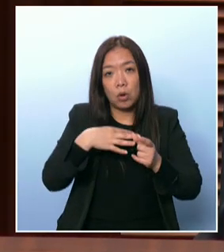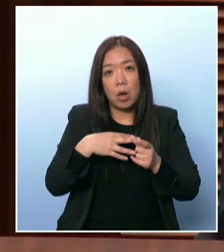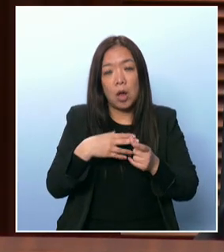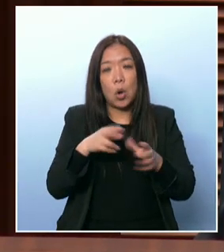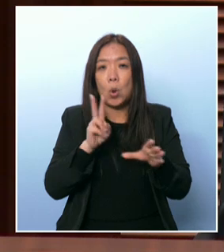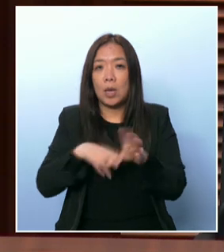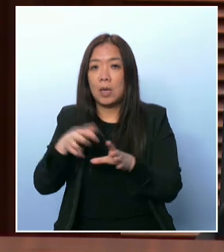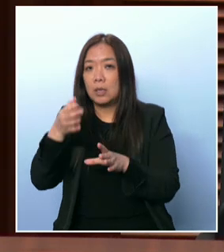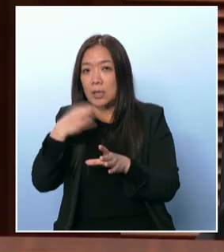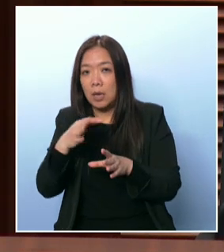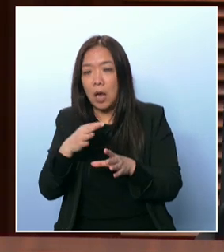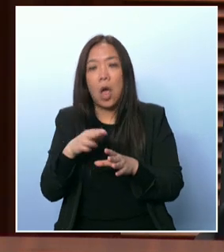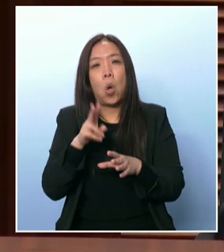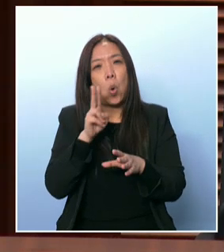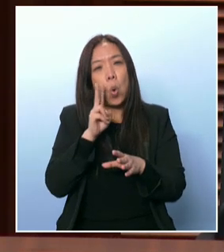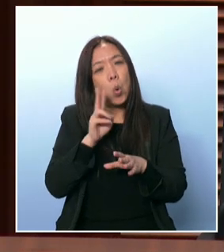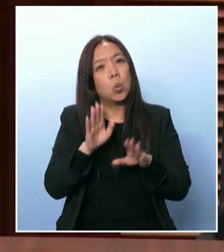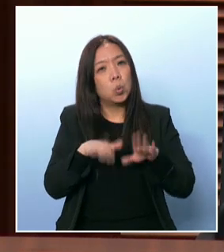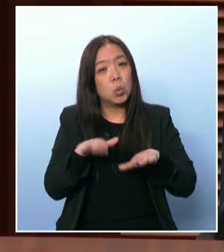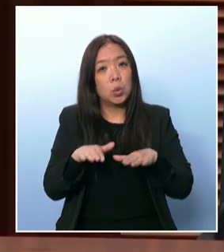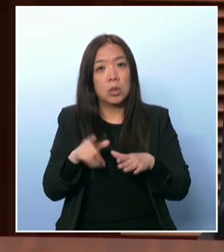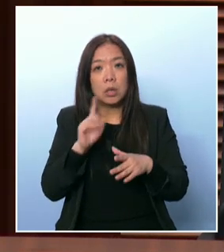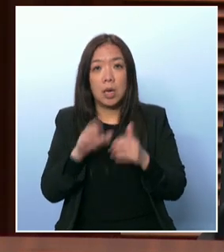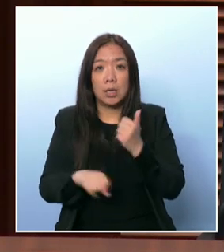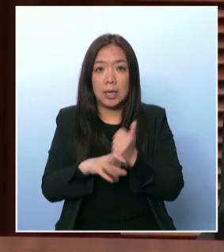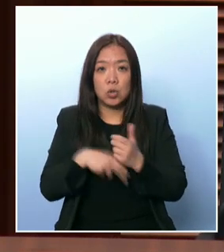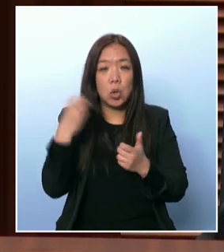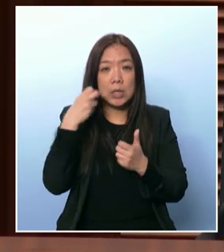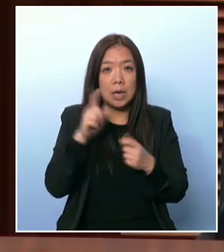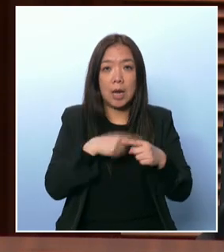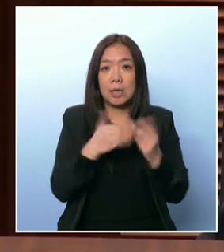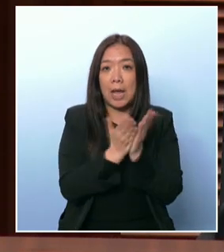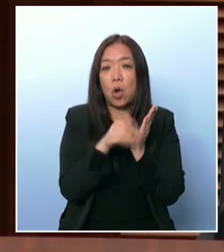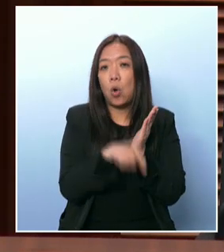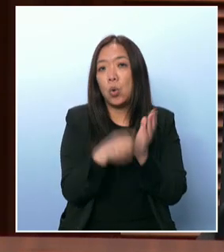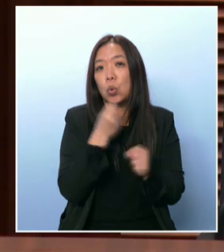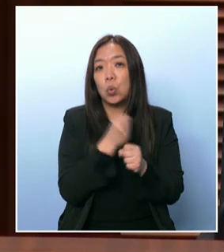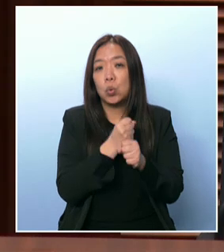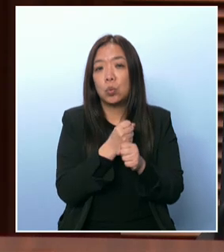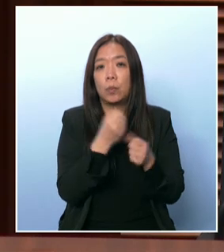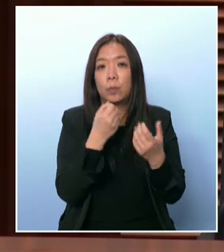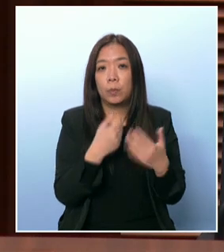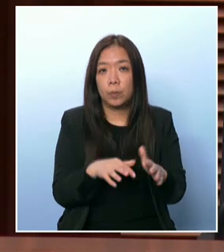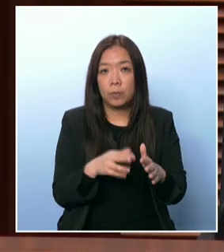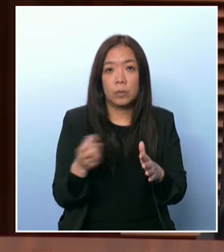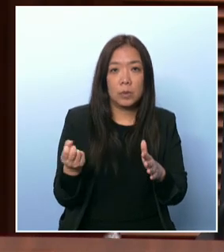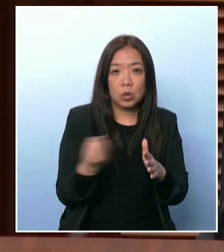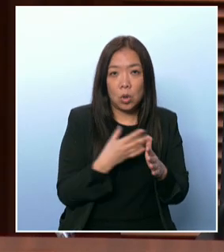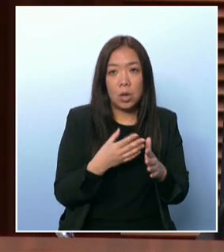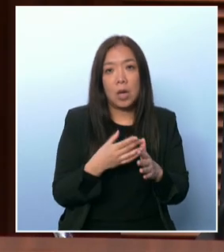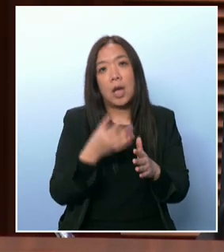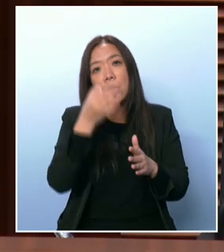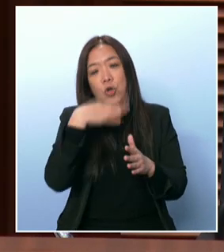offered. Now, in terms of He and CM research, like Western